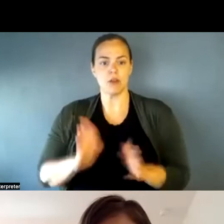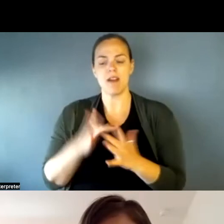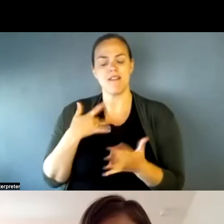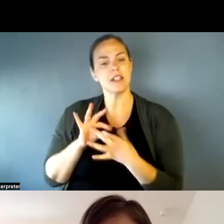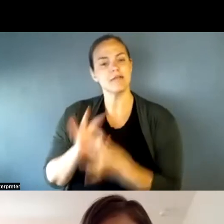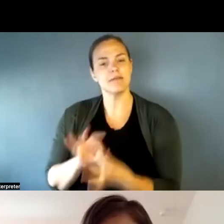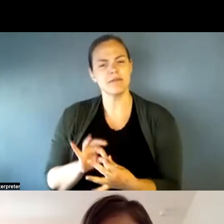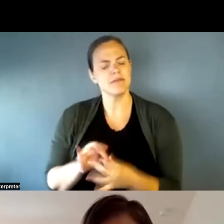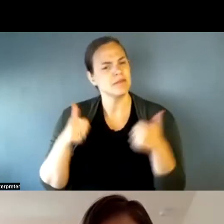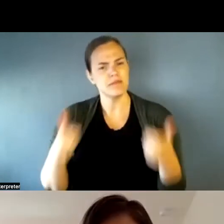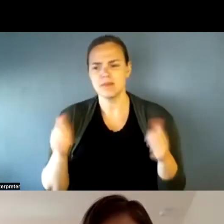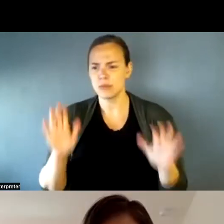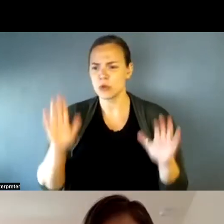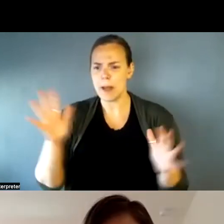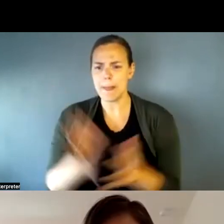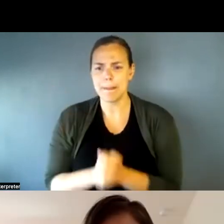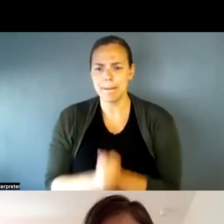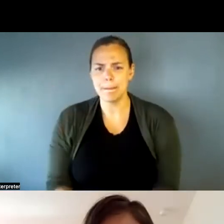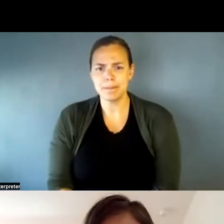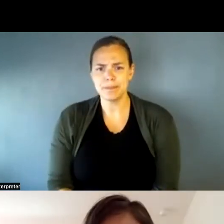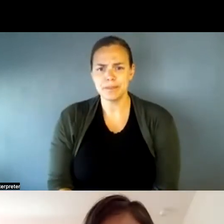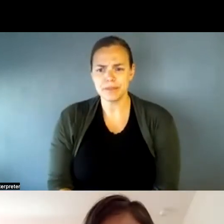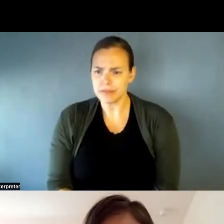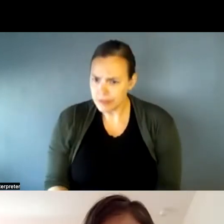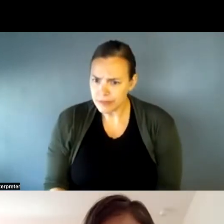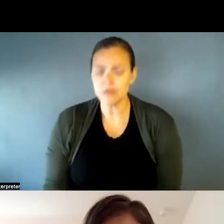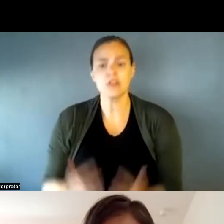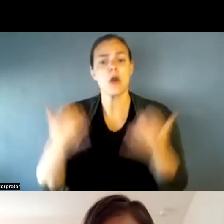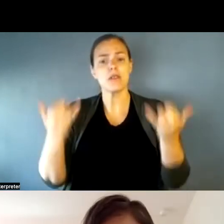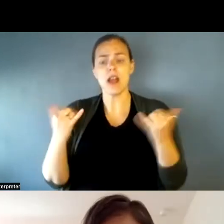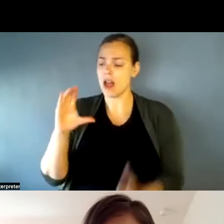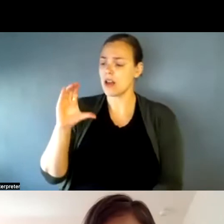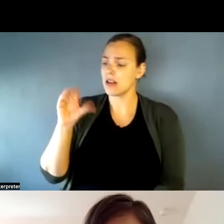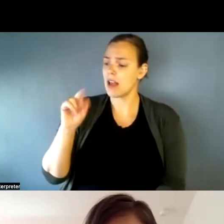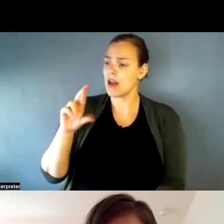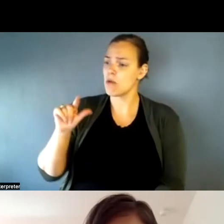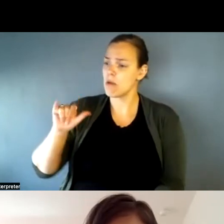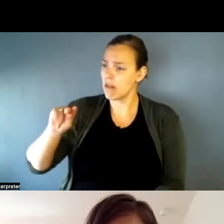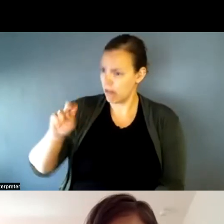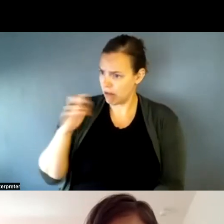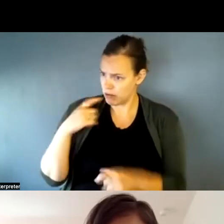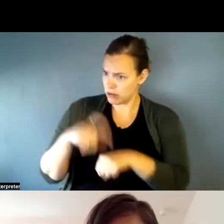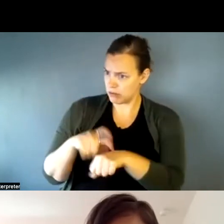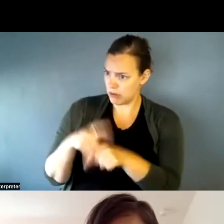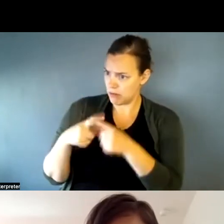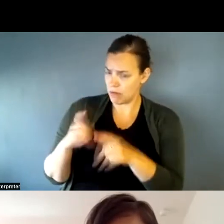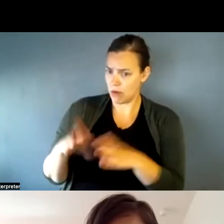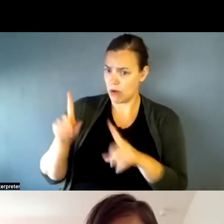no, that's great. And so I guess at this point, I don't know, Carolyn, is it time to open it up for question and